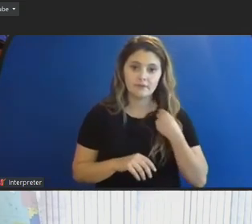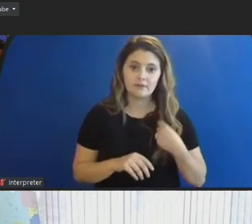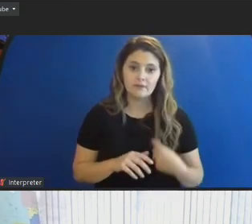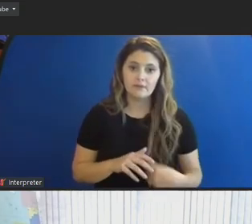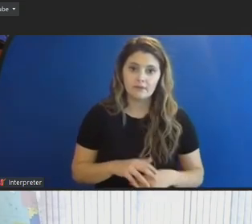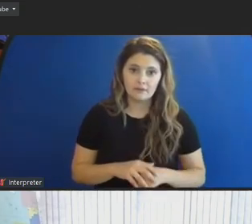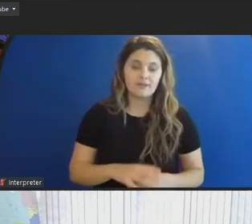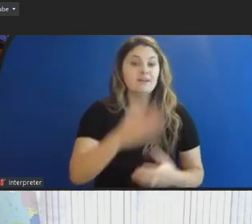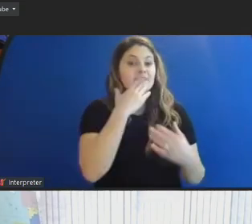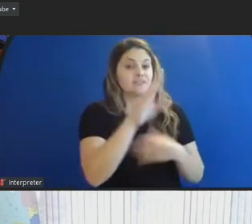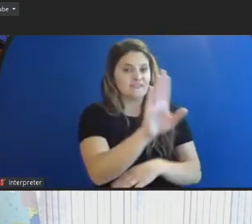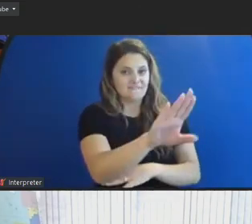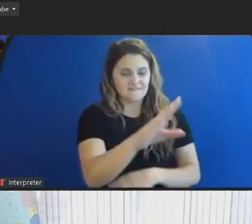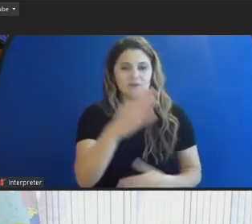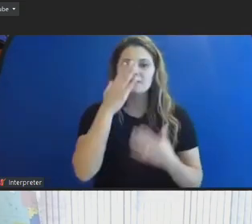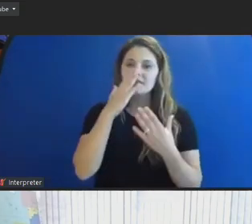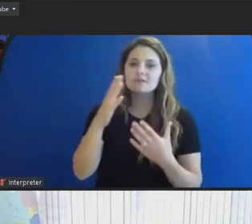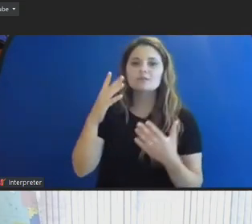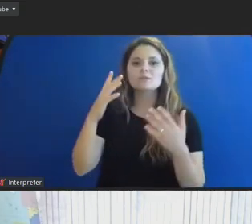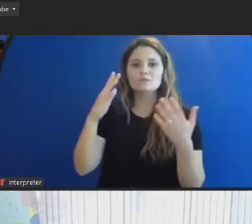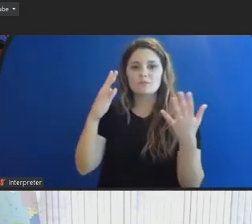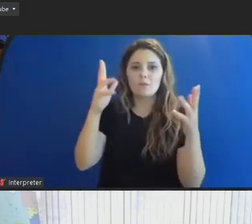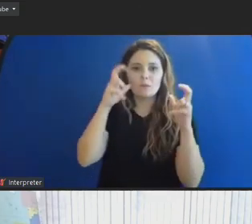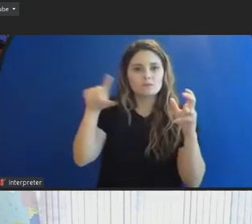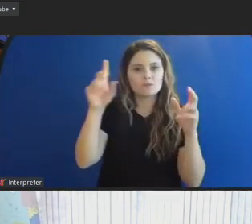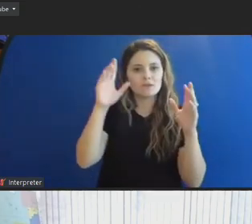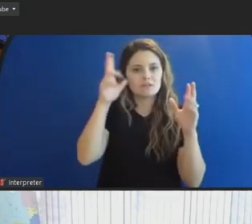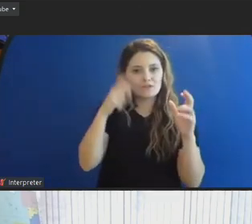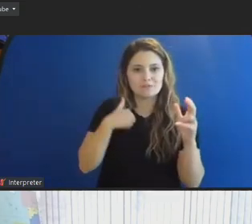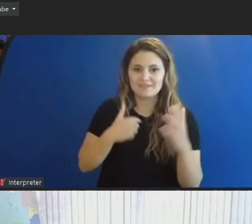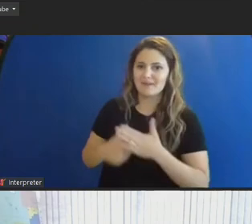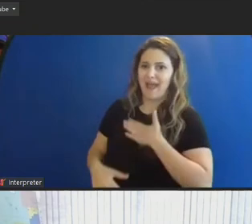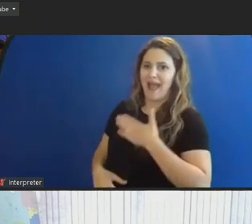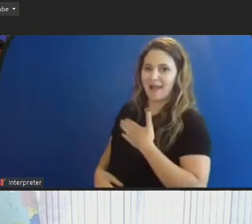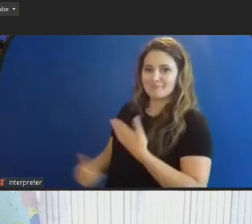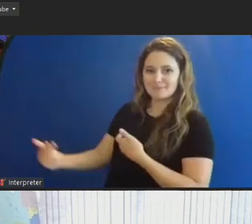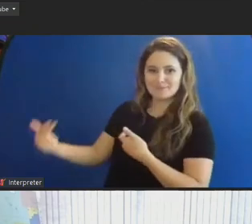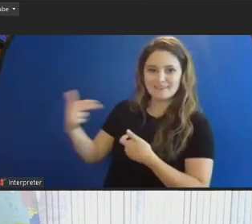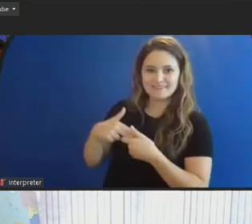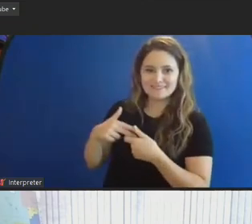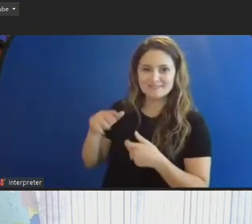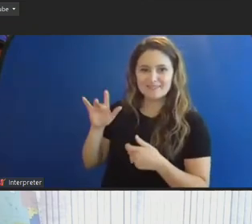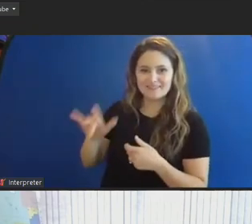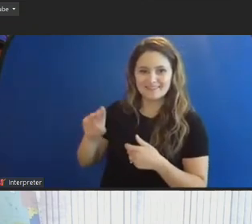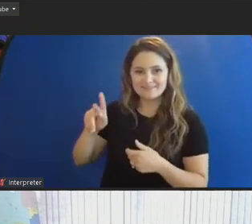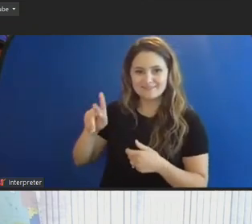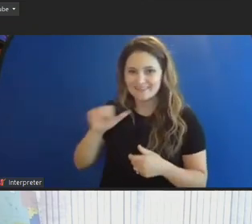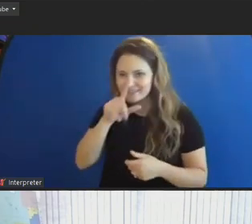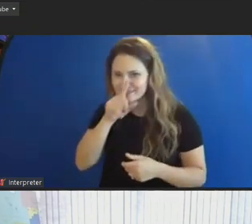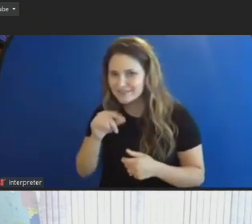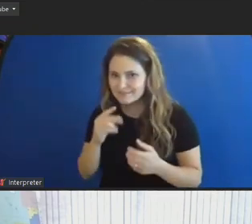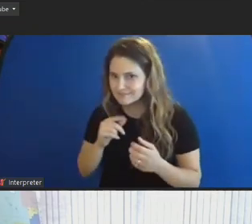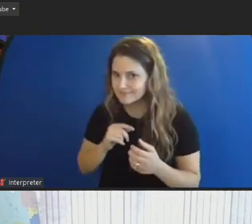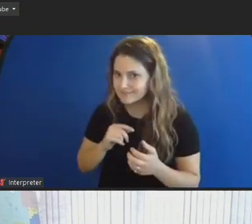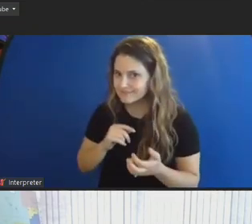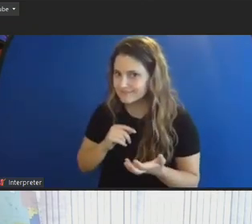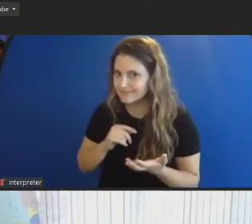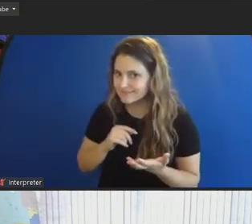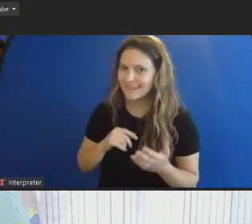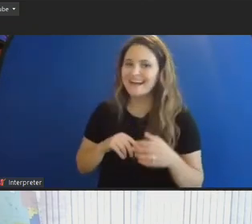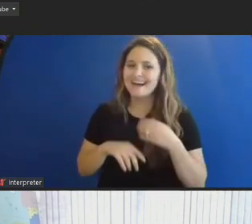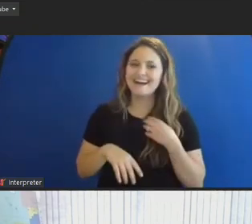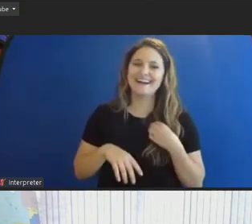There we go. Good afternoon. I hope y'all can hear me. We're glad you got it off mute there. We didn't know if you were gonna. We didn't know if you're gonna be able to do